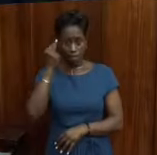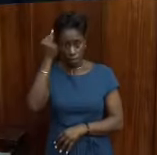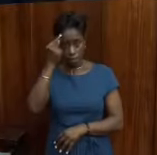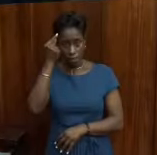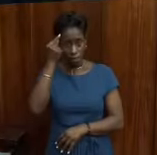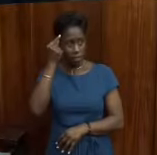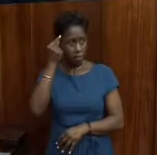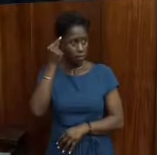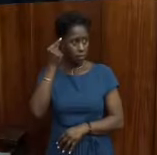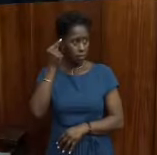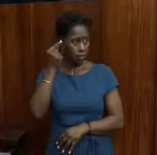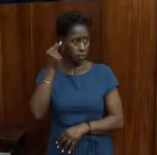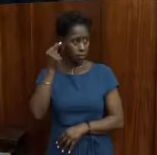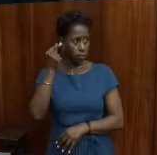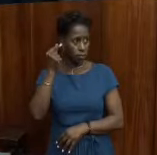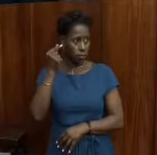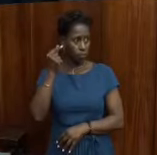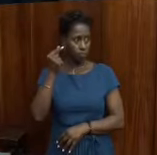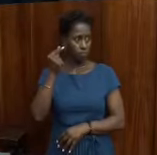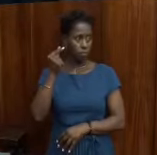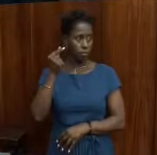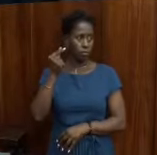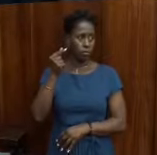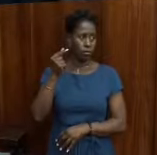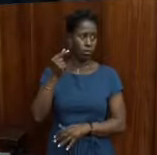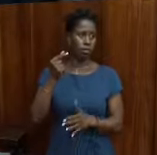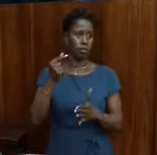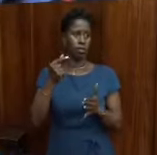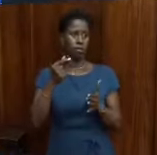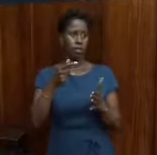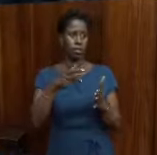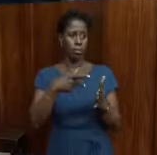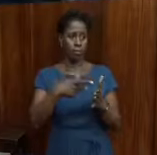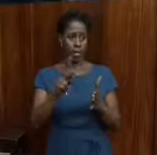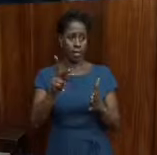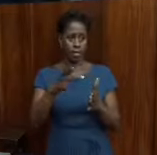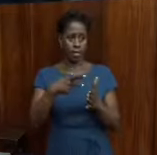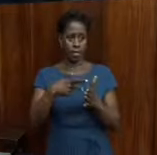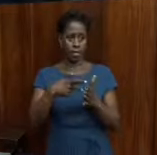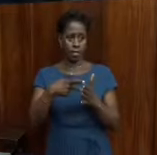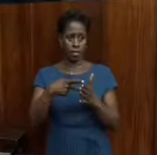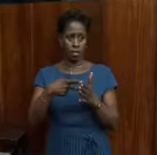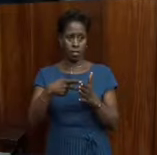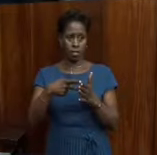its back pay to pay the workers at Bell Fashion.